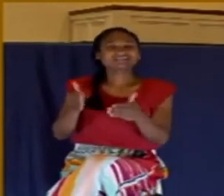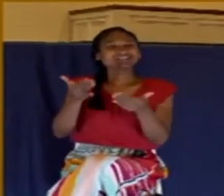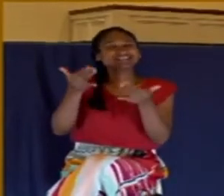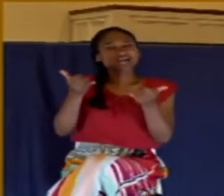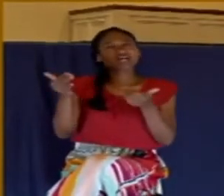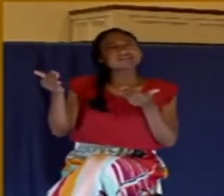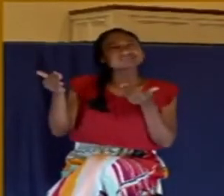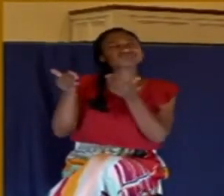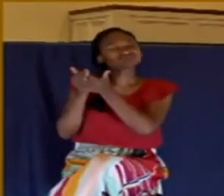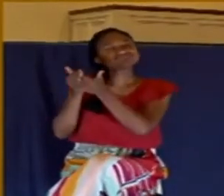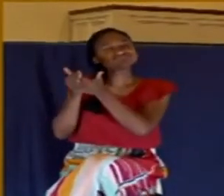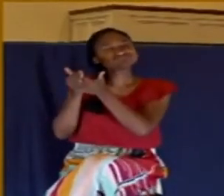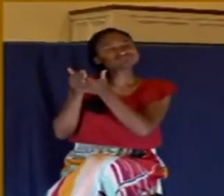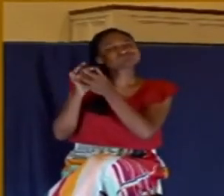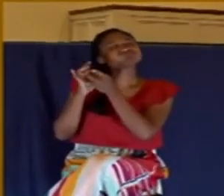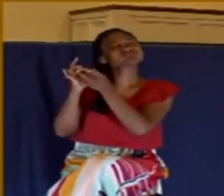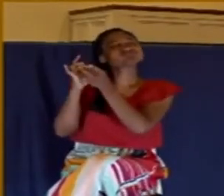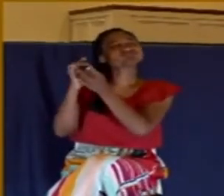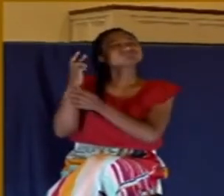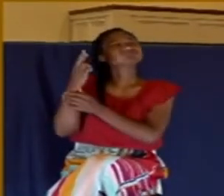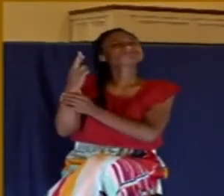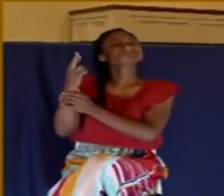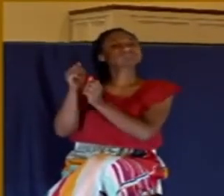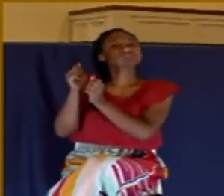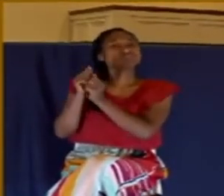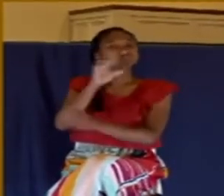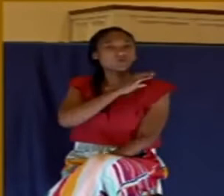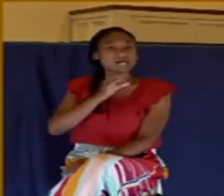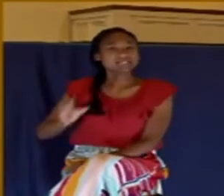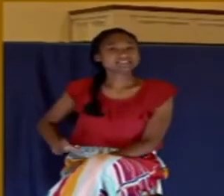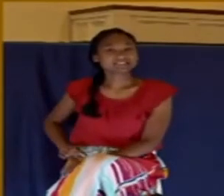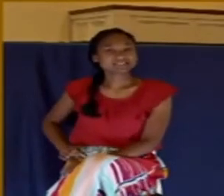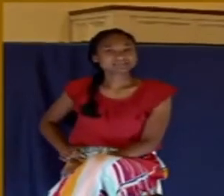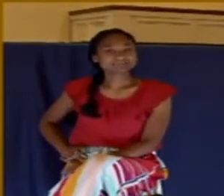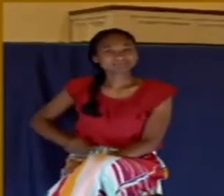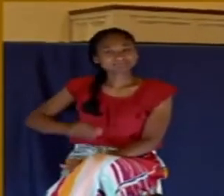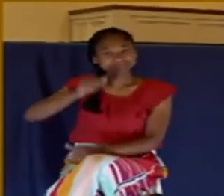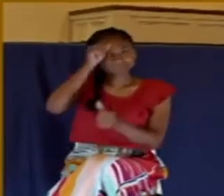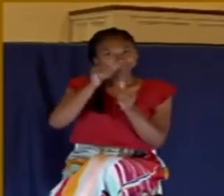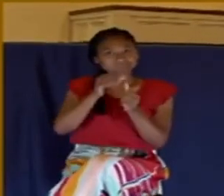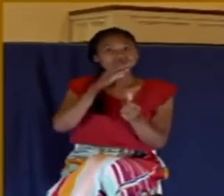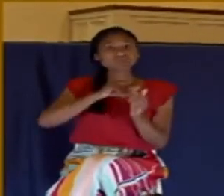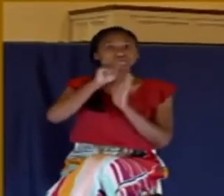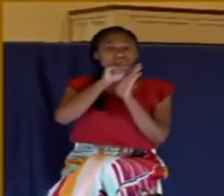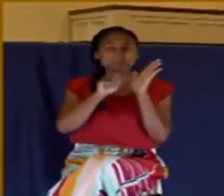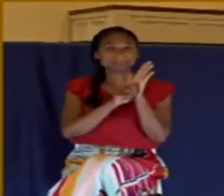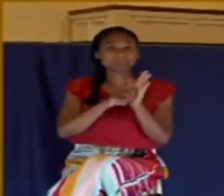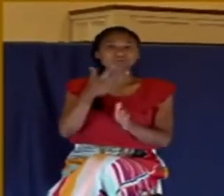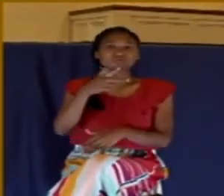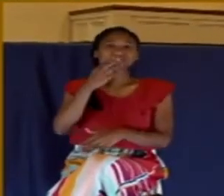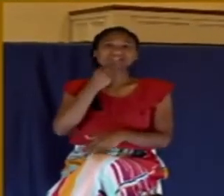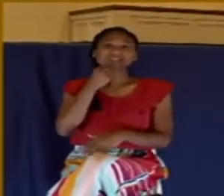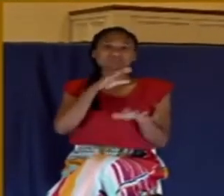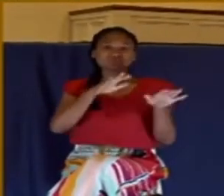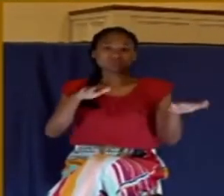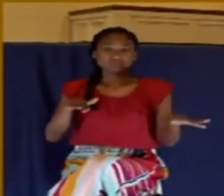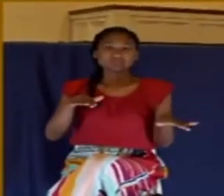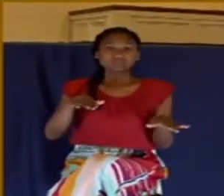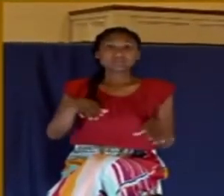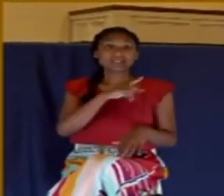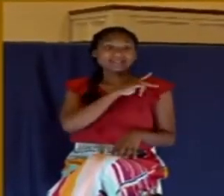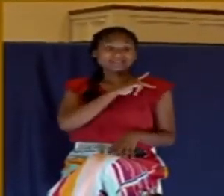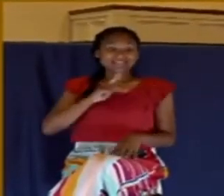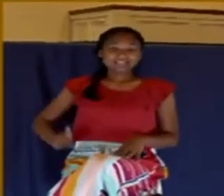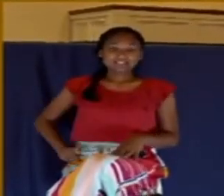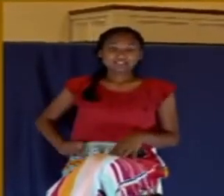closeness. There's an intimacy that you have with Christ. Remember in the Old Testament, the three Hebrew children? King Nebuchadnezzar